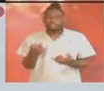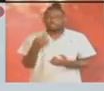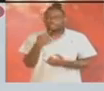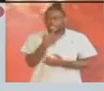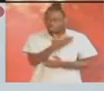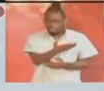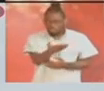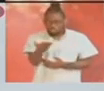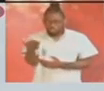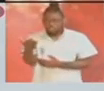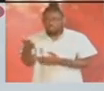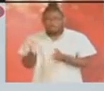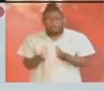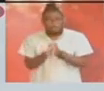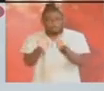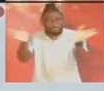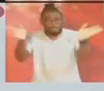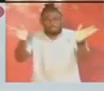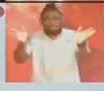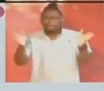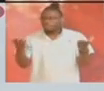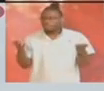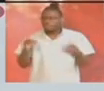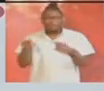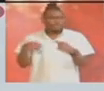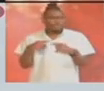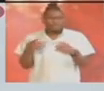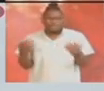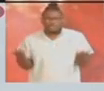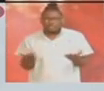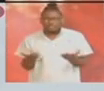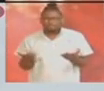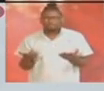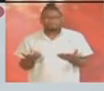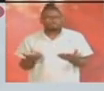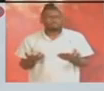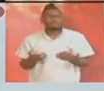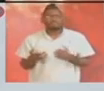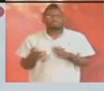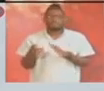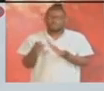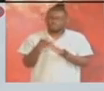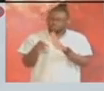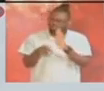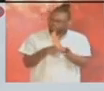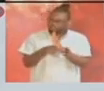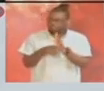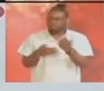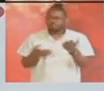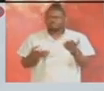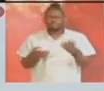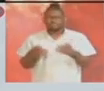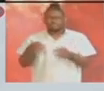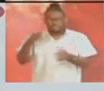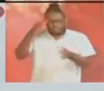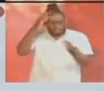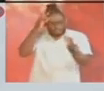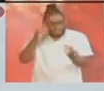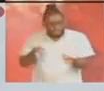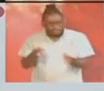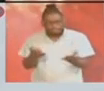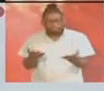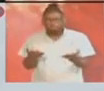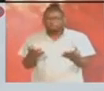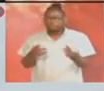of where we are with certain policy decisions, strategic issues. So I will start with the